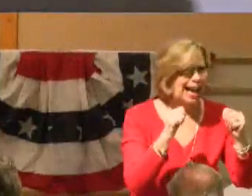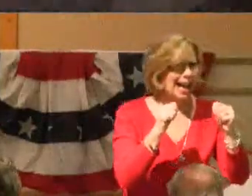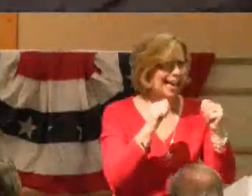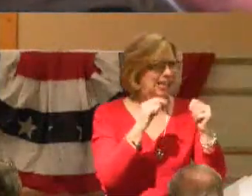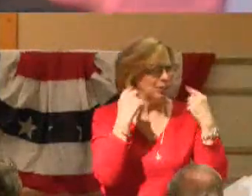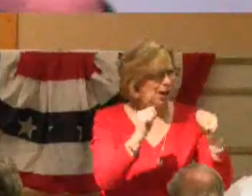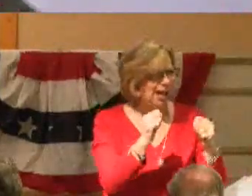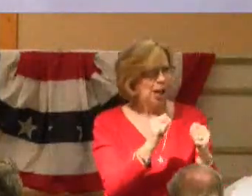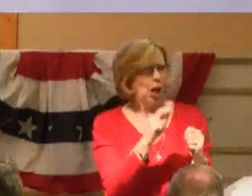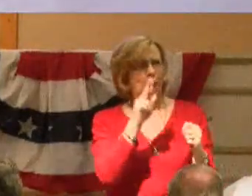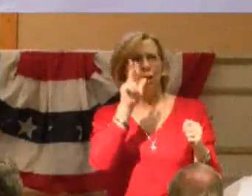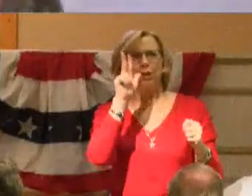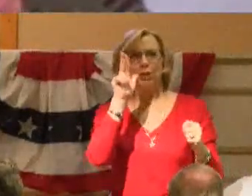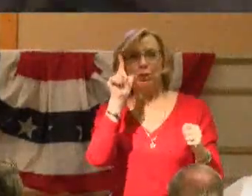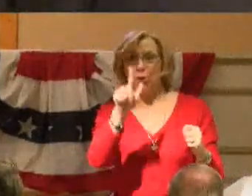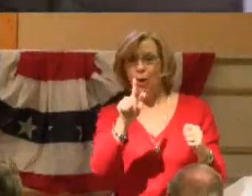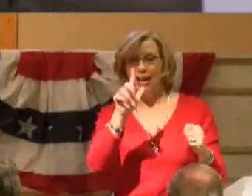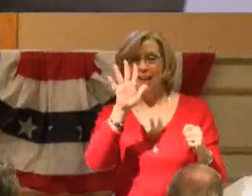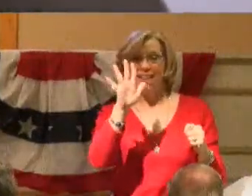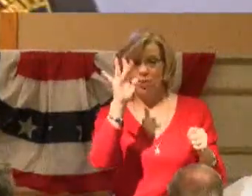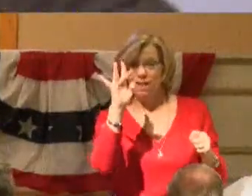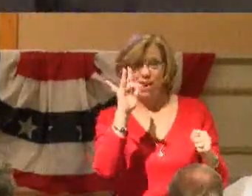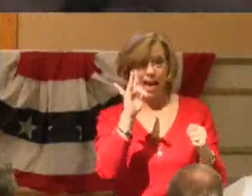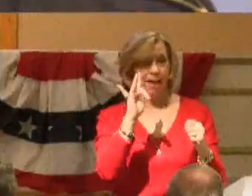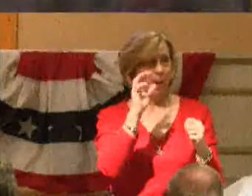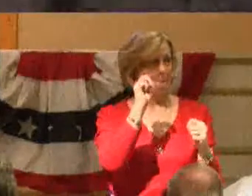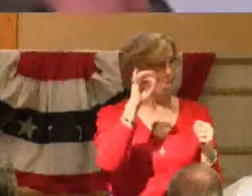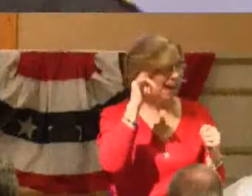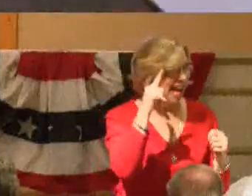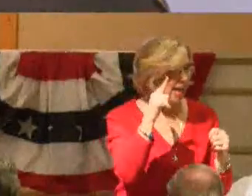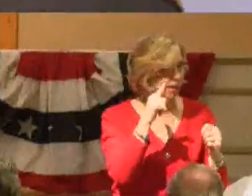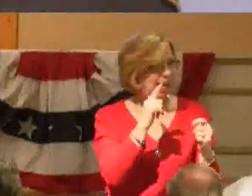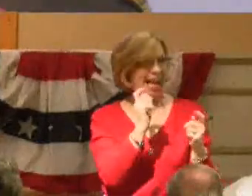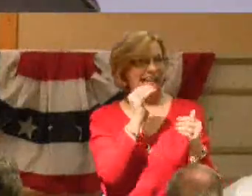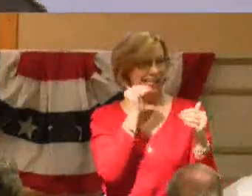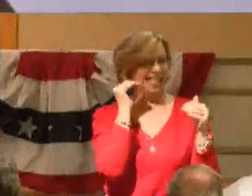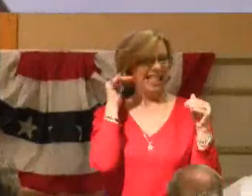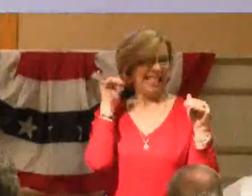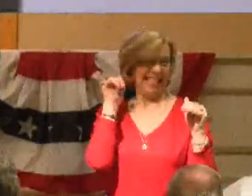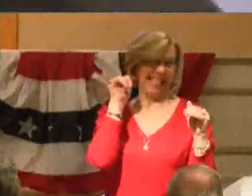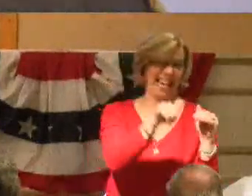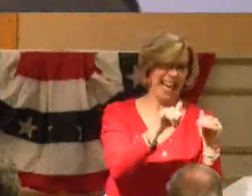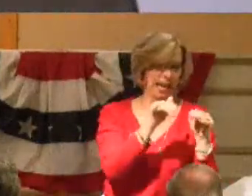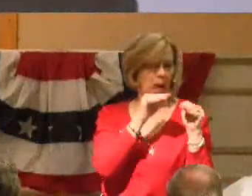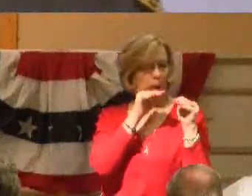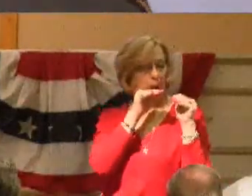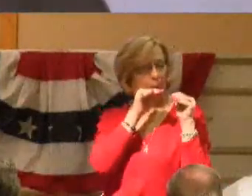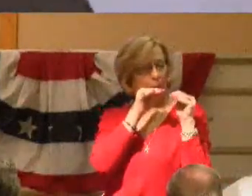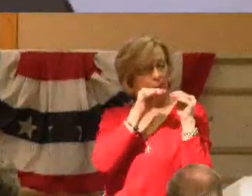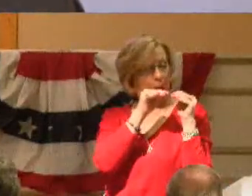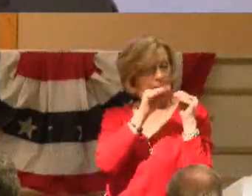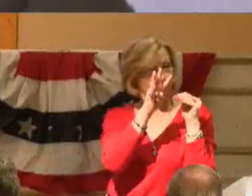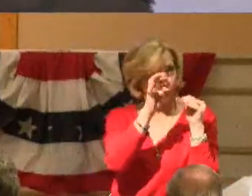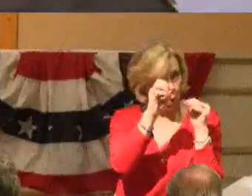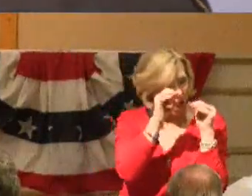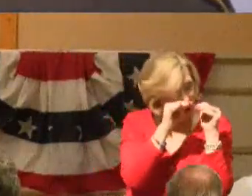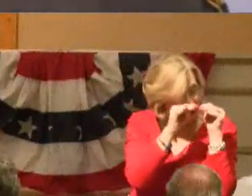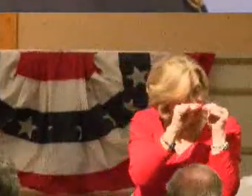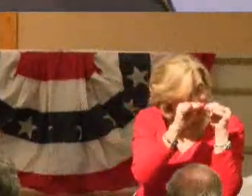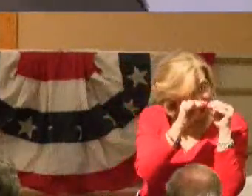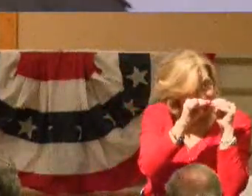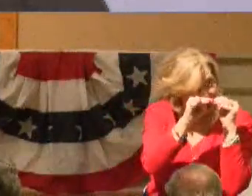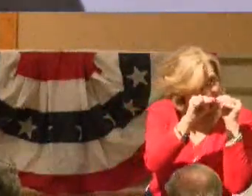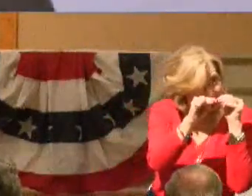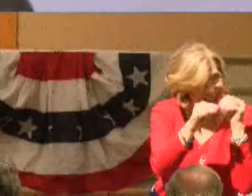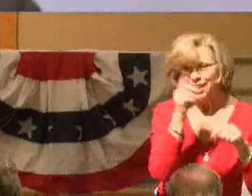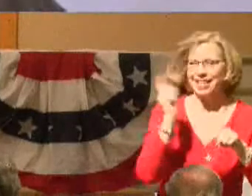Just drive 25 miles and stay exactly on the speed limit. Not one above, not one under, right on it. It'll drive